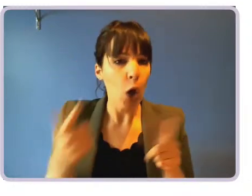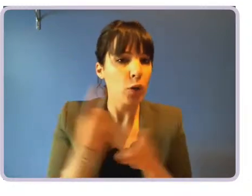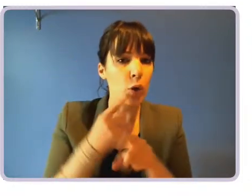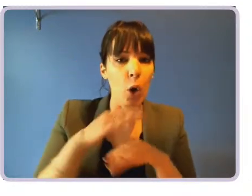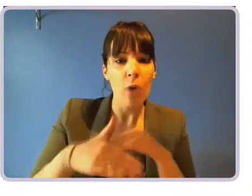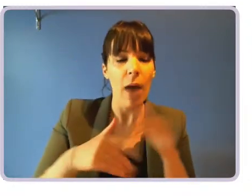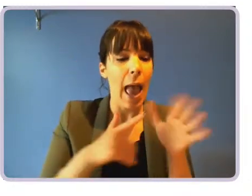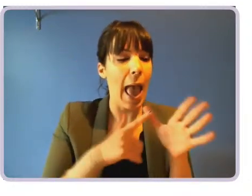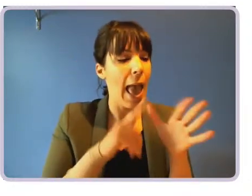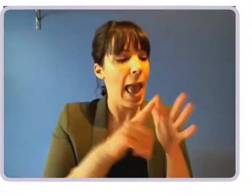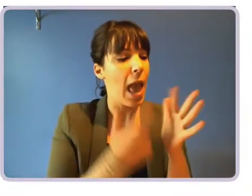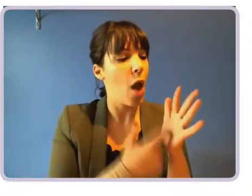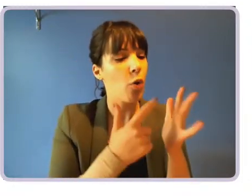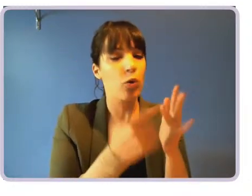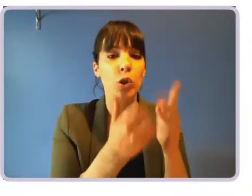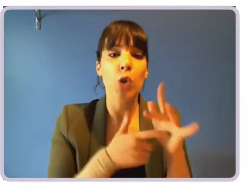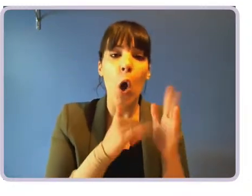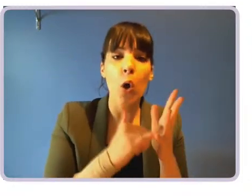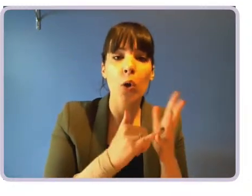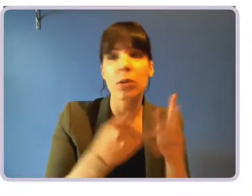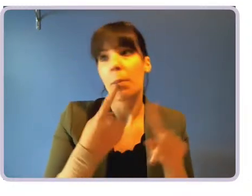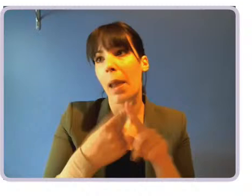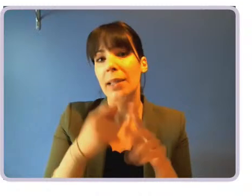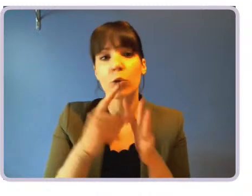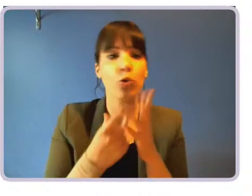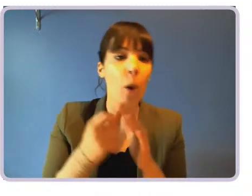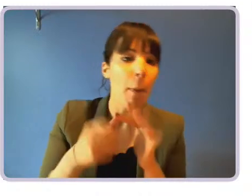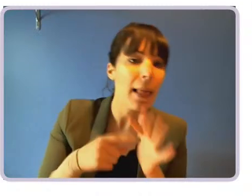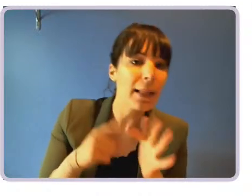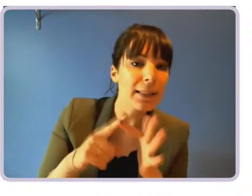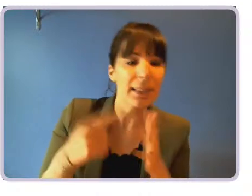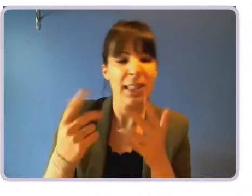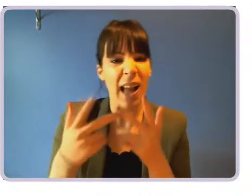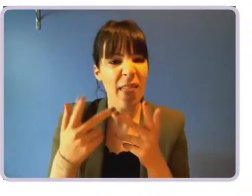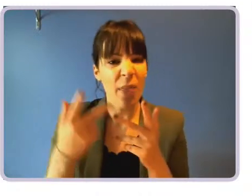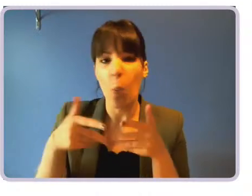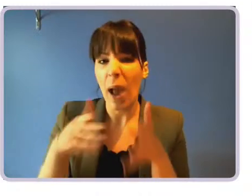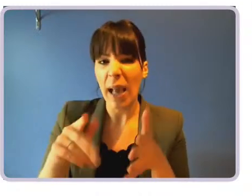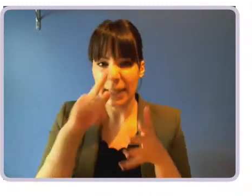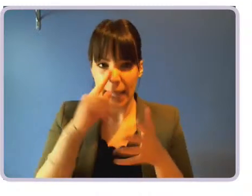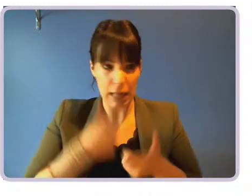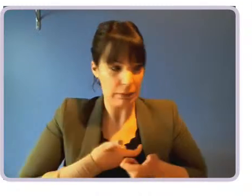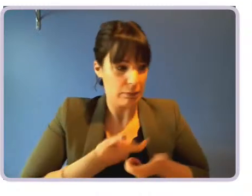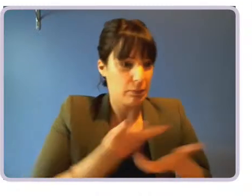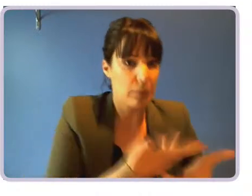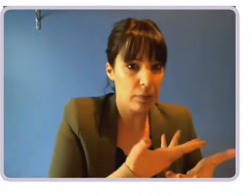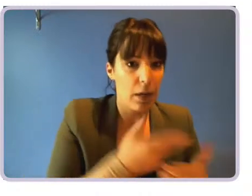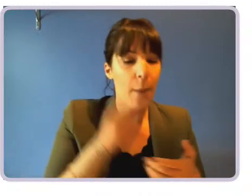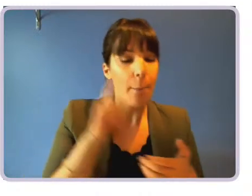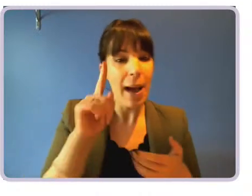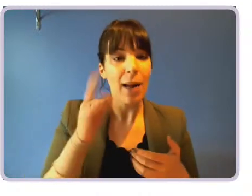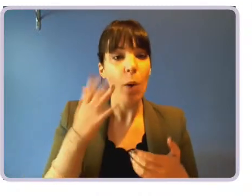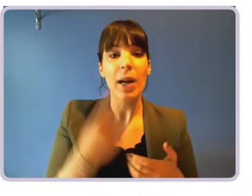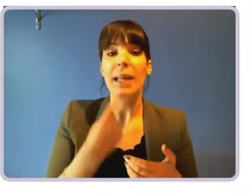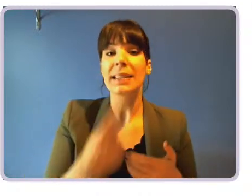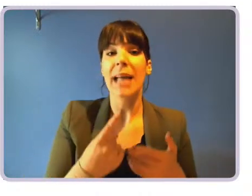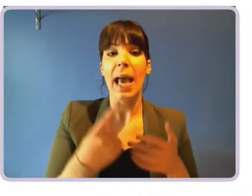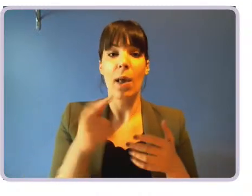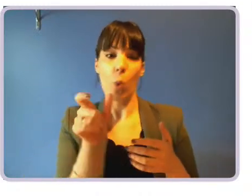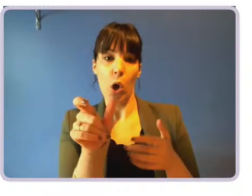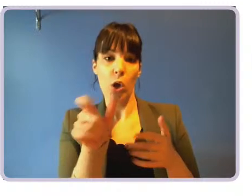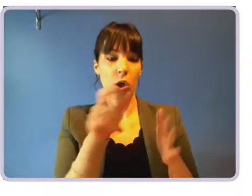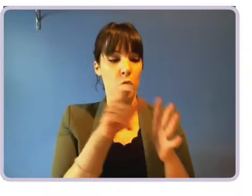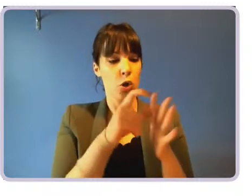of transmission. And really, when we're talking about droplets, we're talking about two types of droplets. One, the respiratory